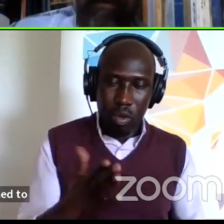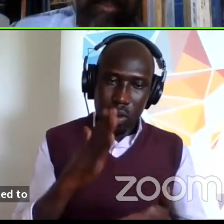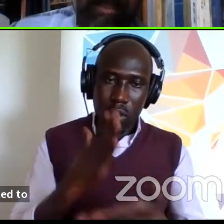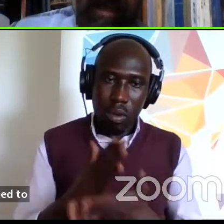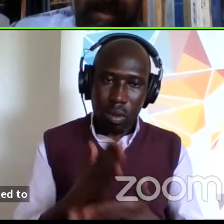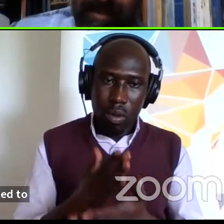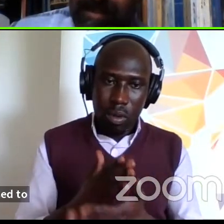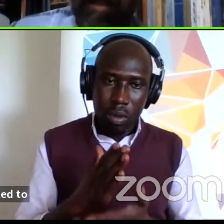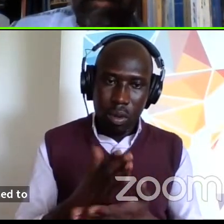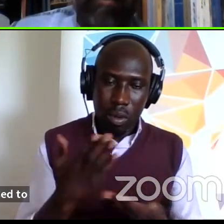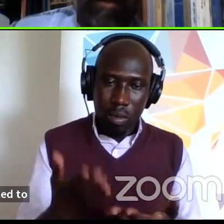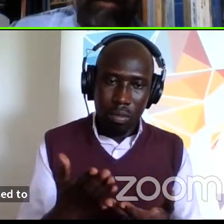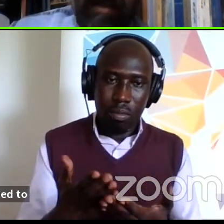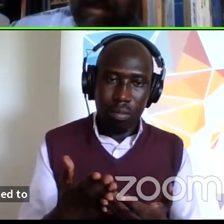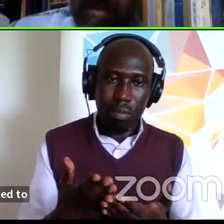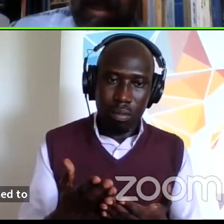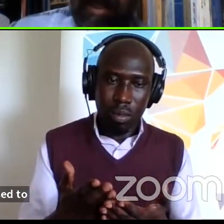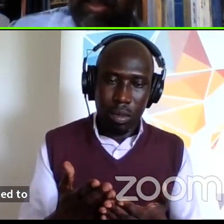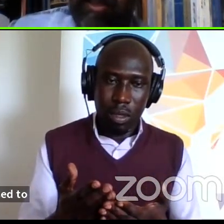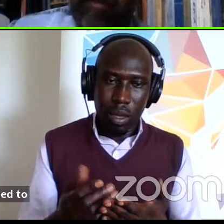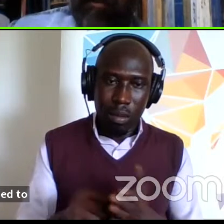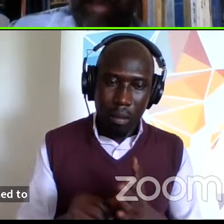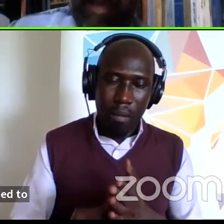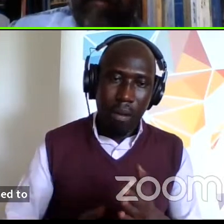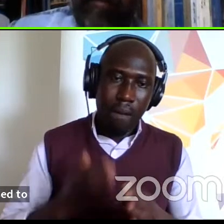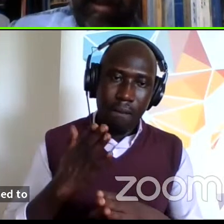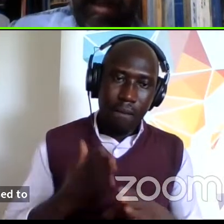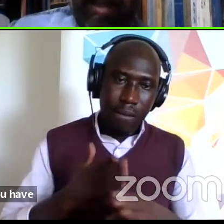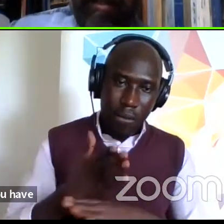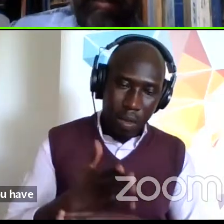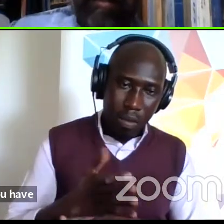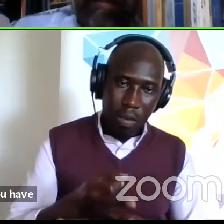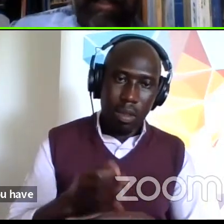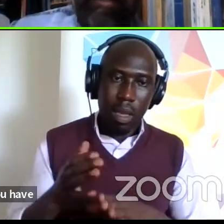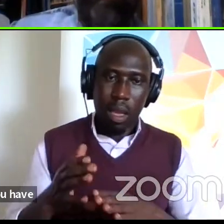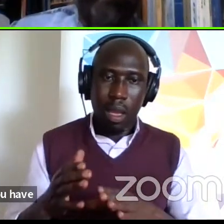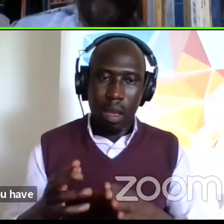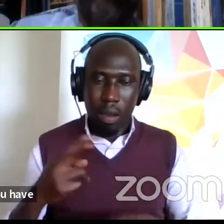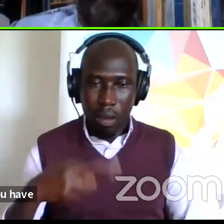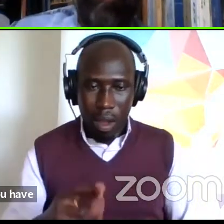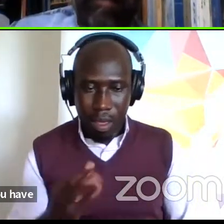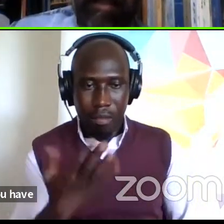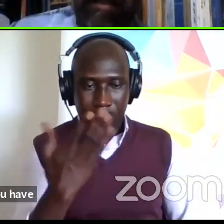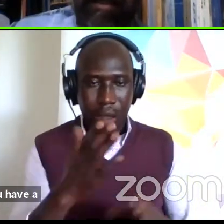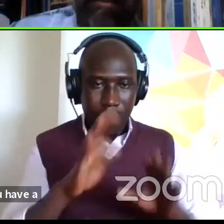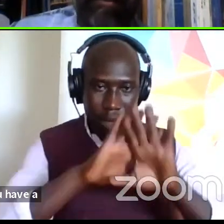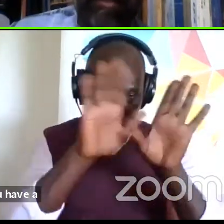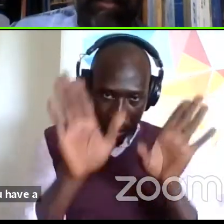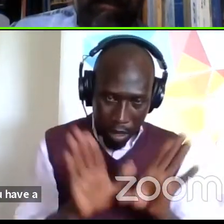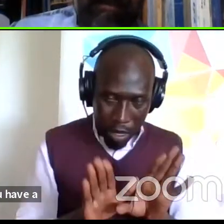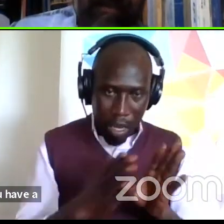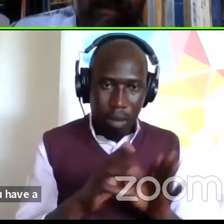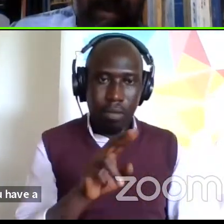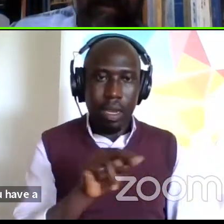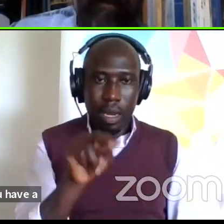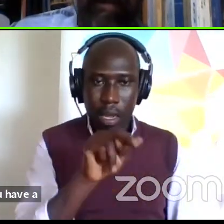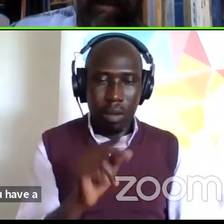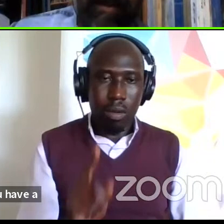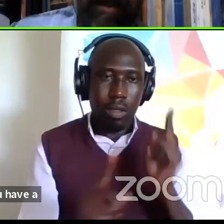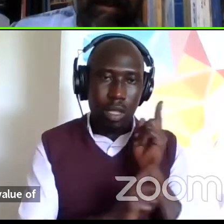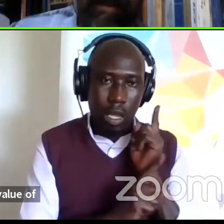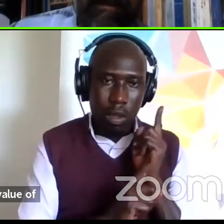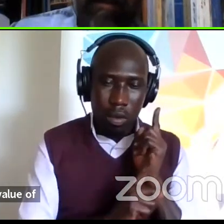abuse of digital rights. So if we have a clear definition for the national security, the value